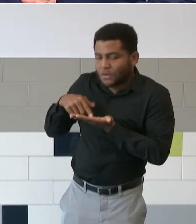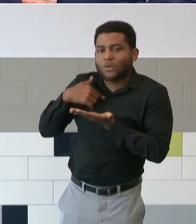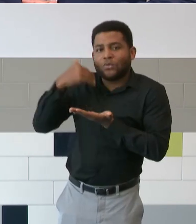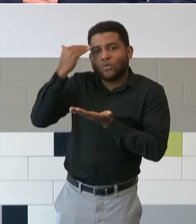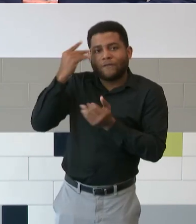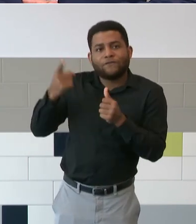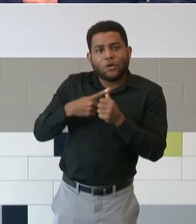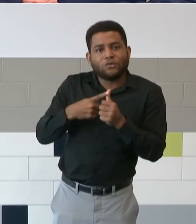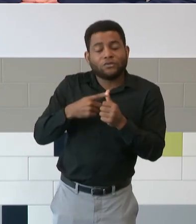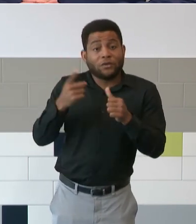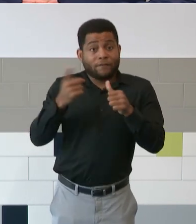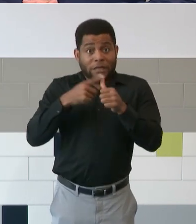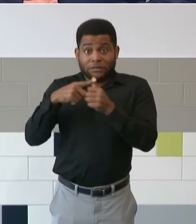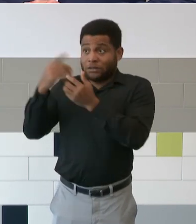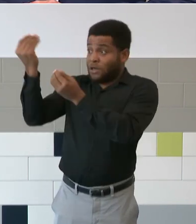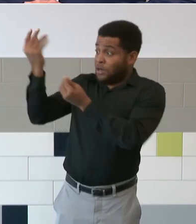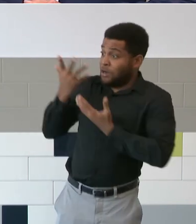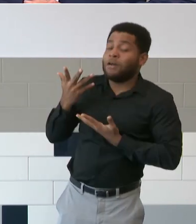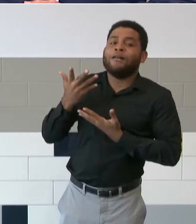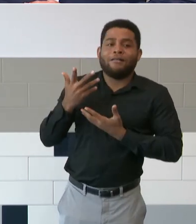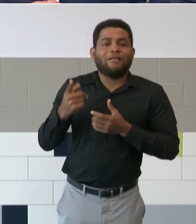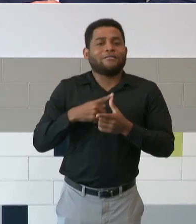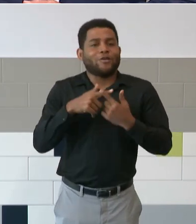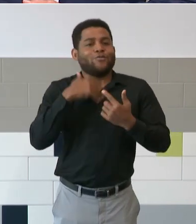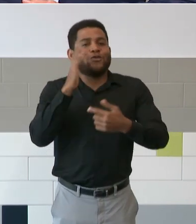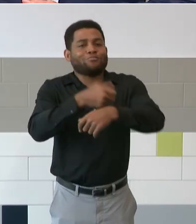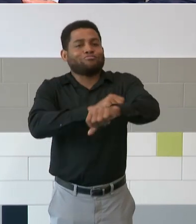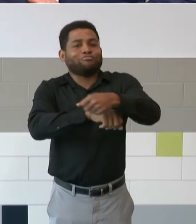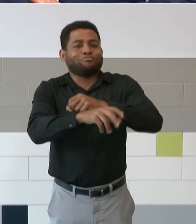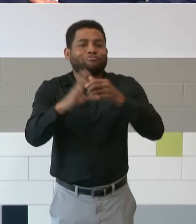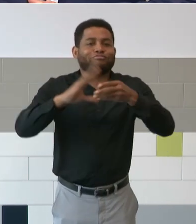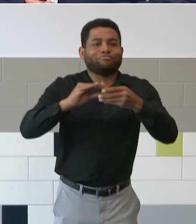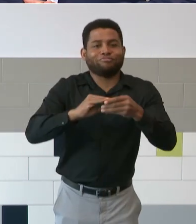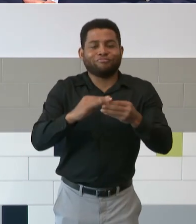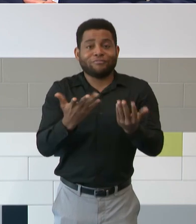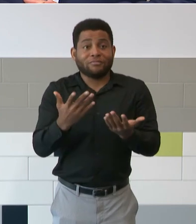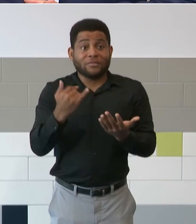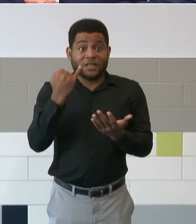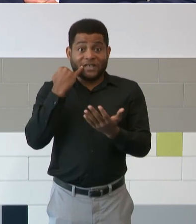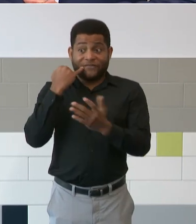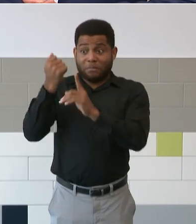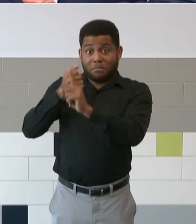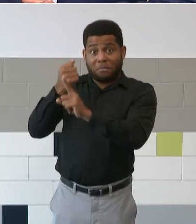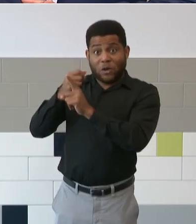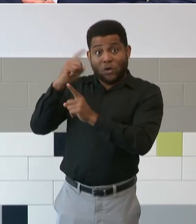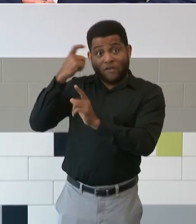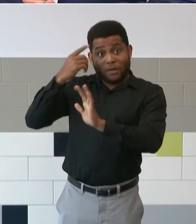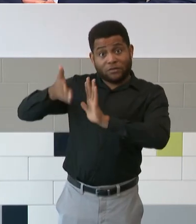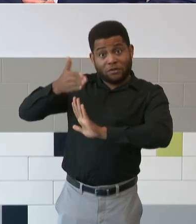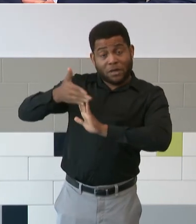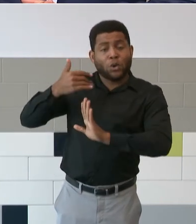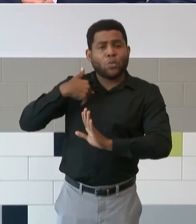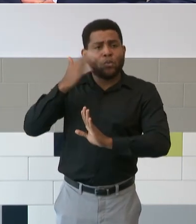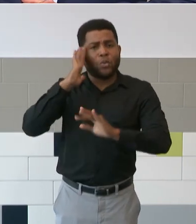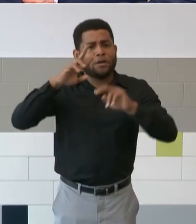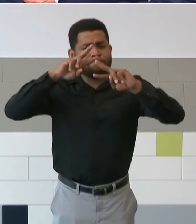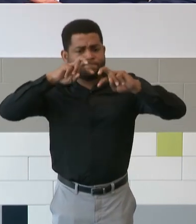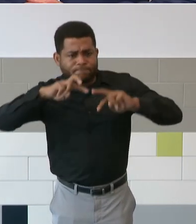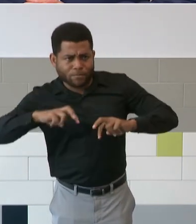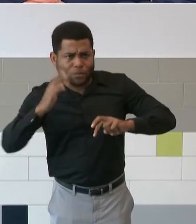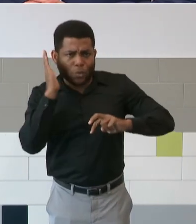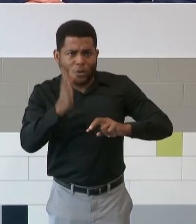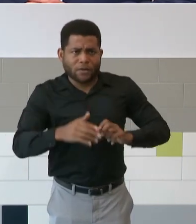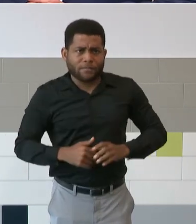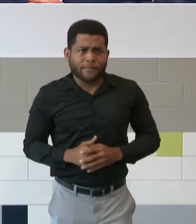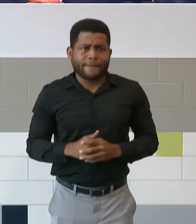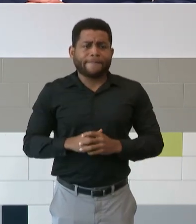if there's any impact on government operations, we'll be looking at what happened. Do you know if any other DC government employees have